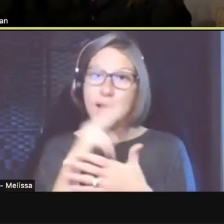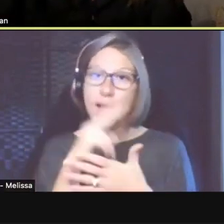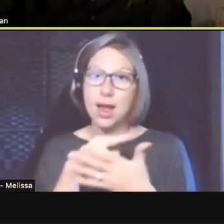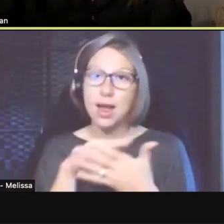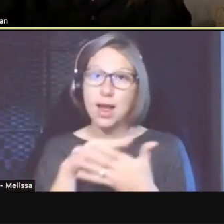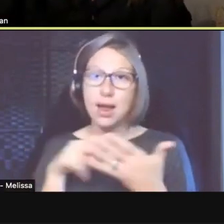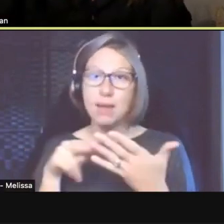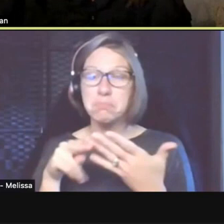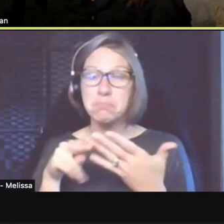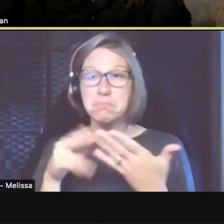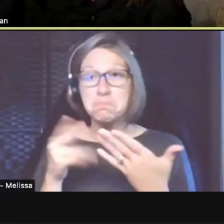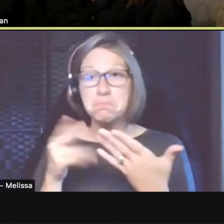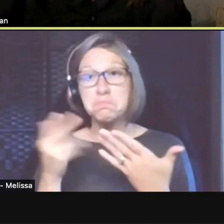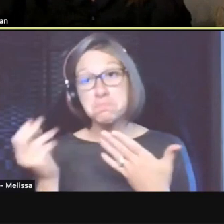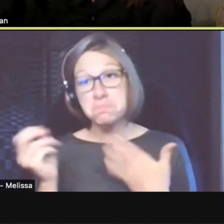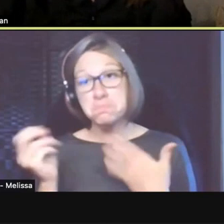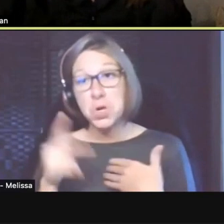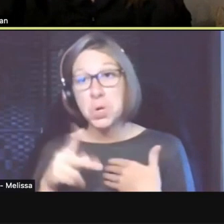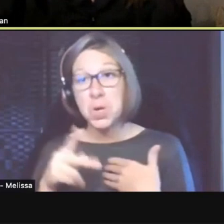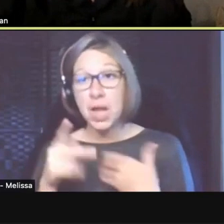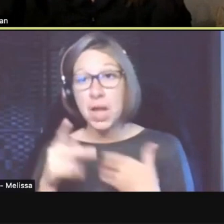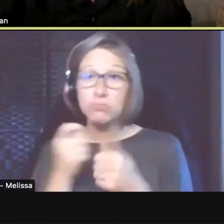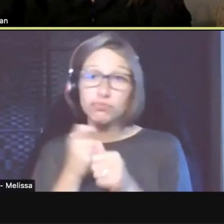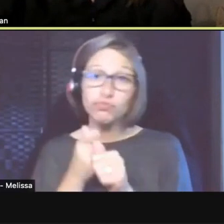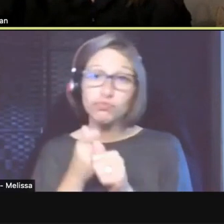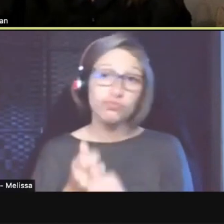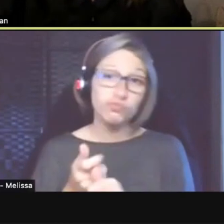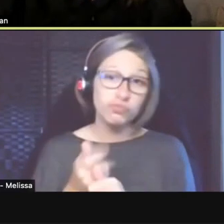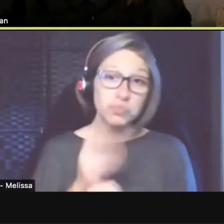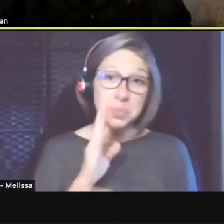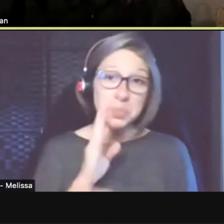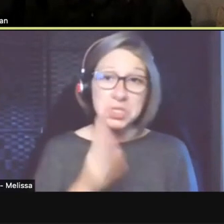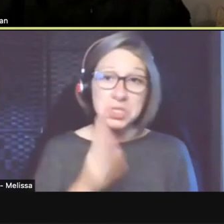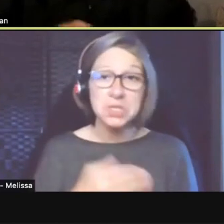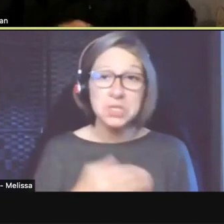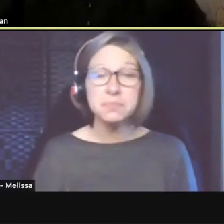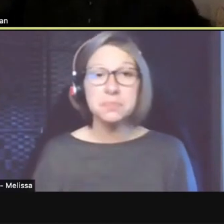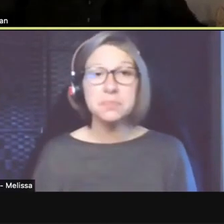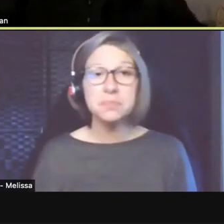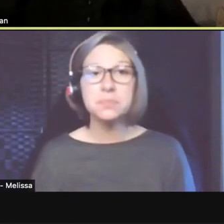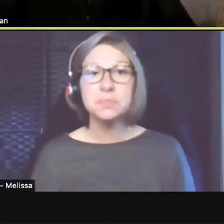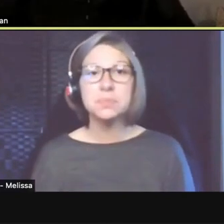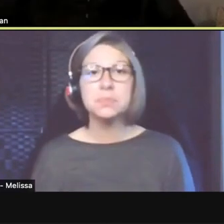All right. I can comply.